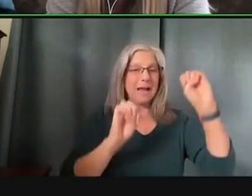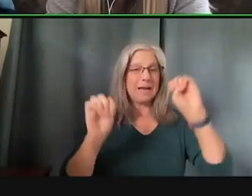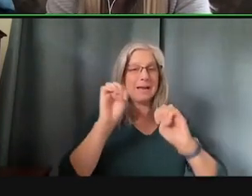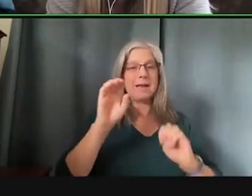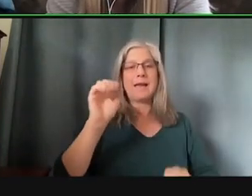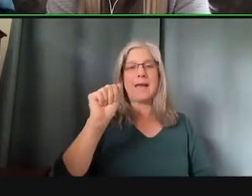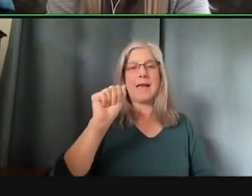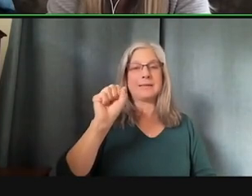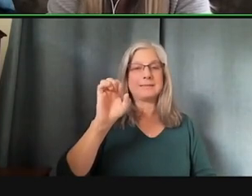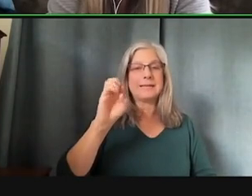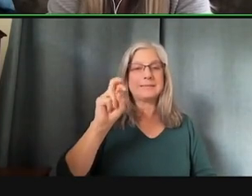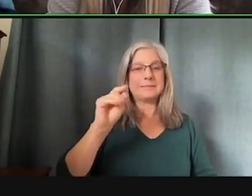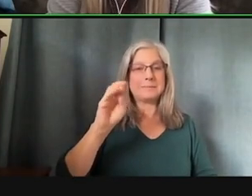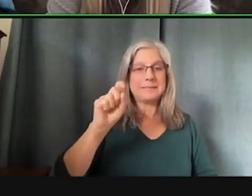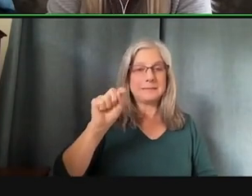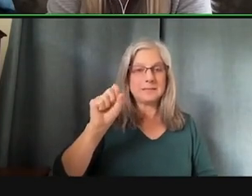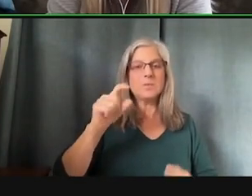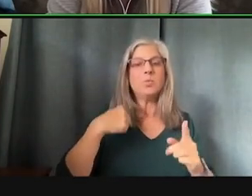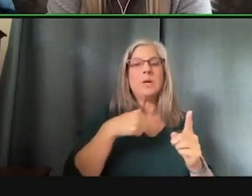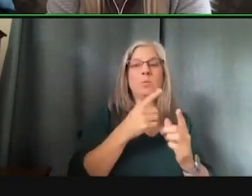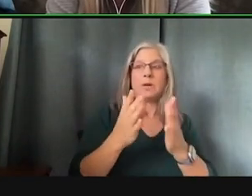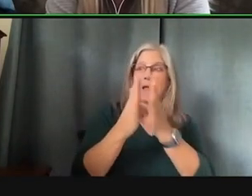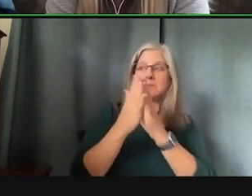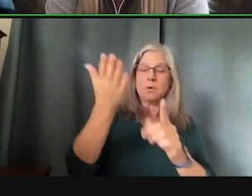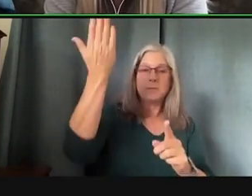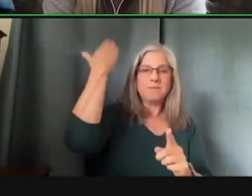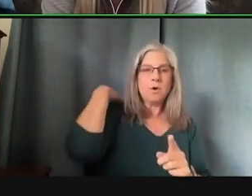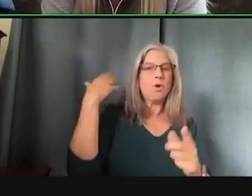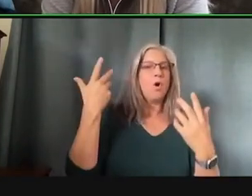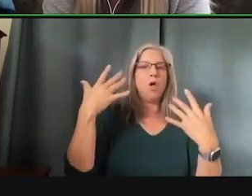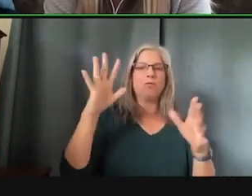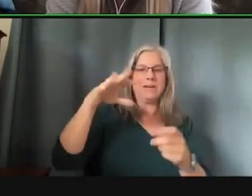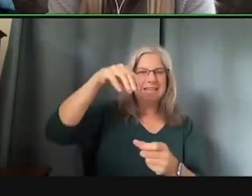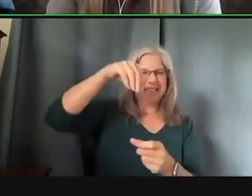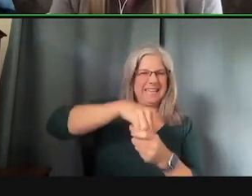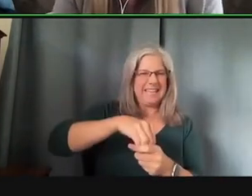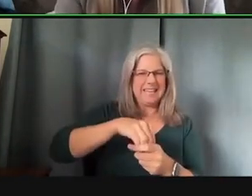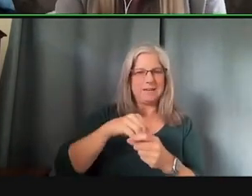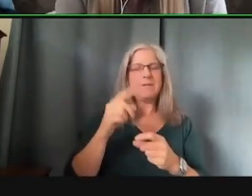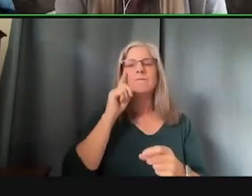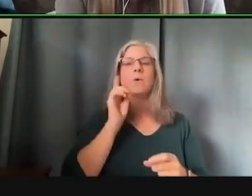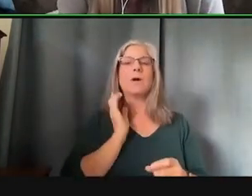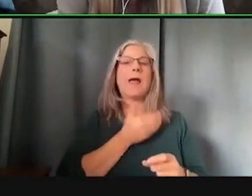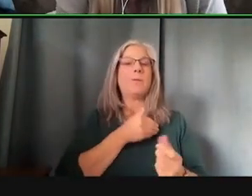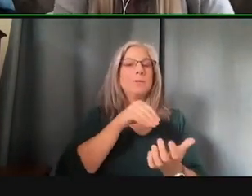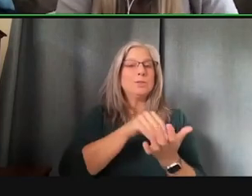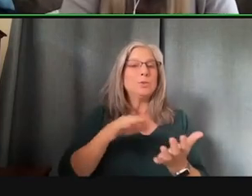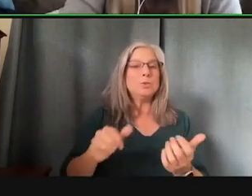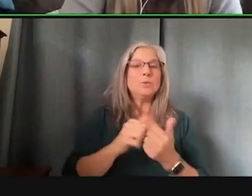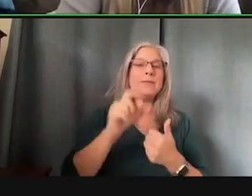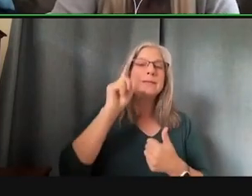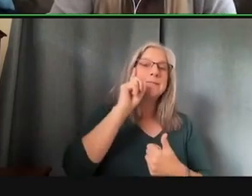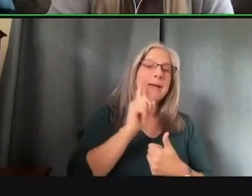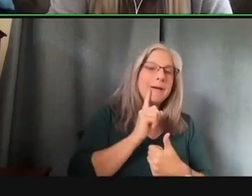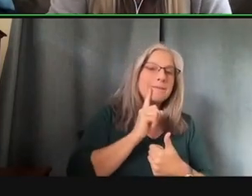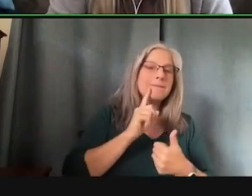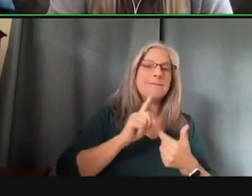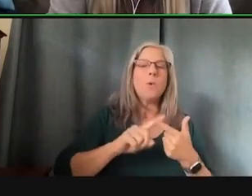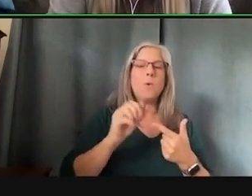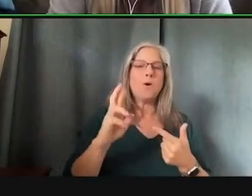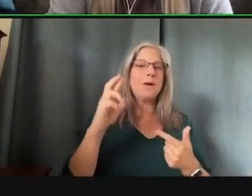have requested back in the day are already embedded for our students with deafness and hearing